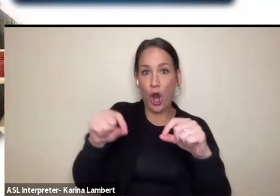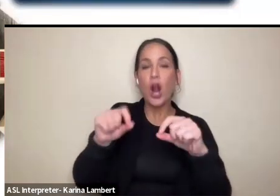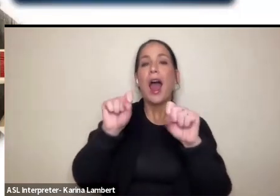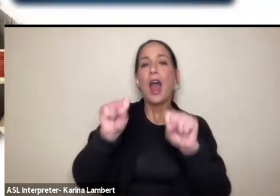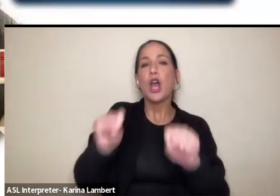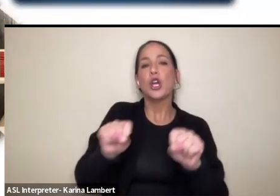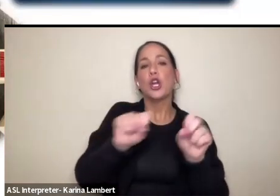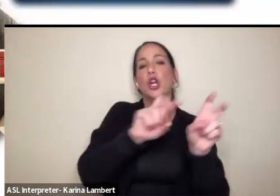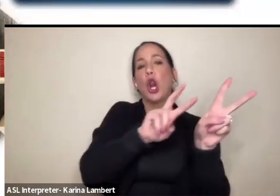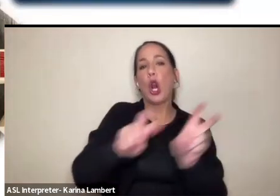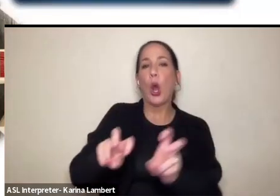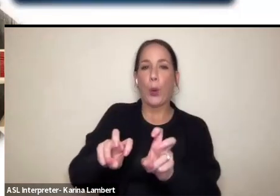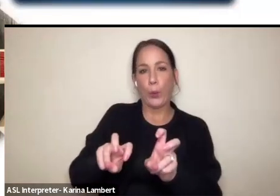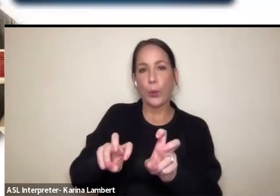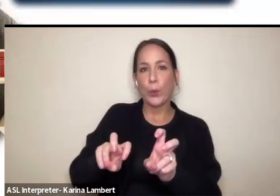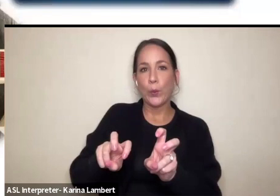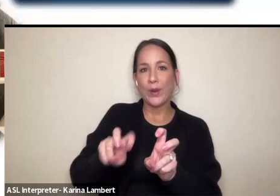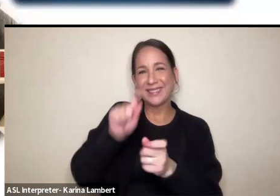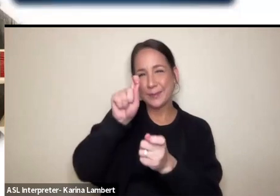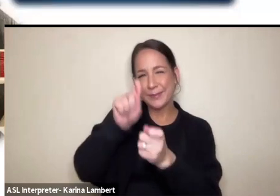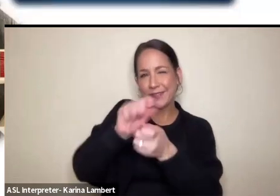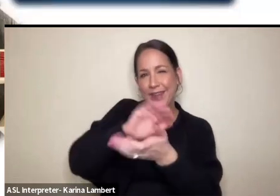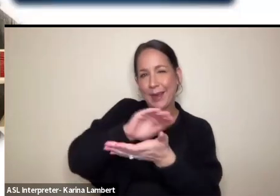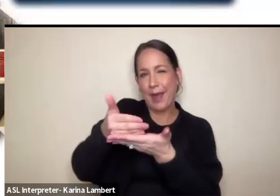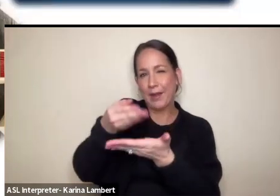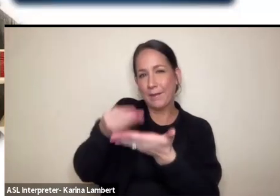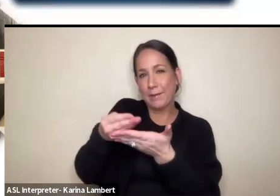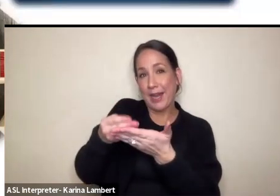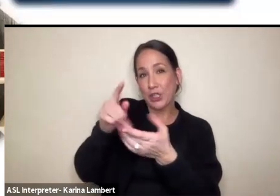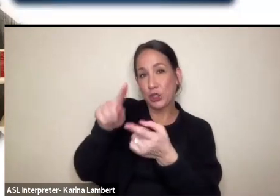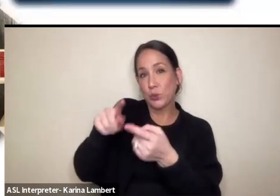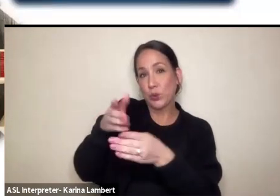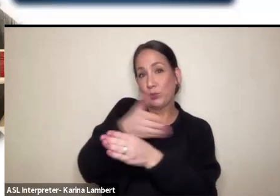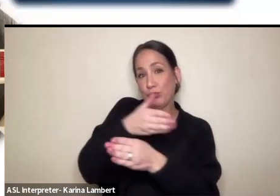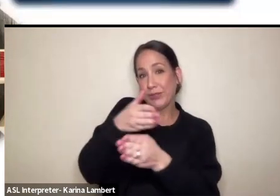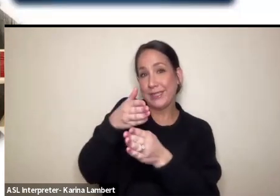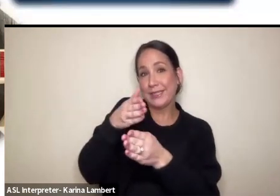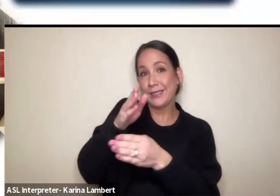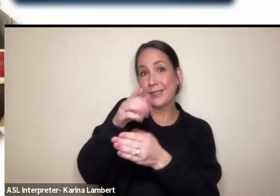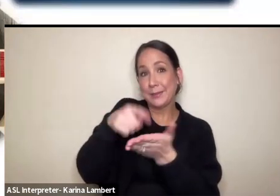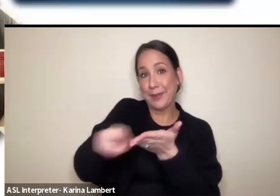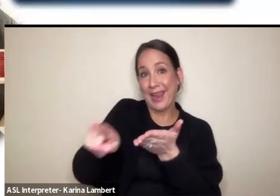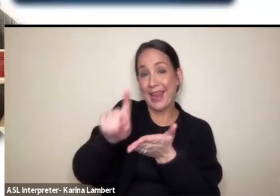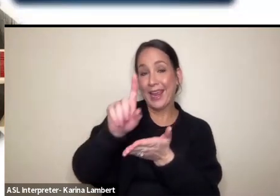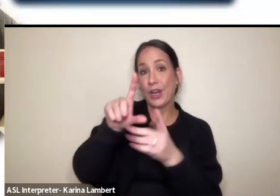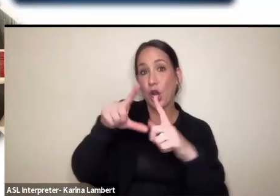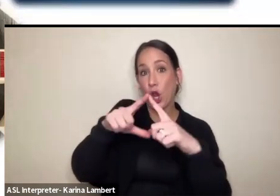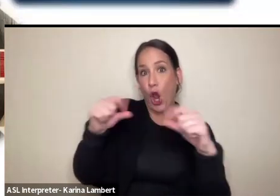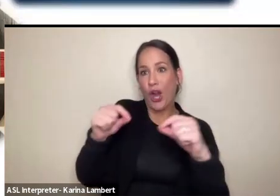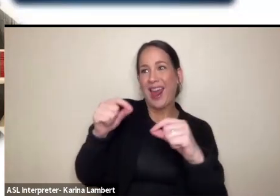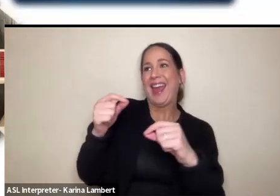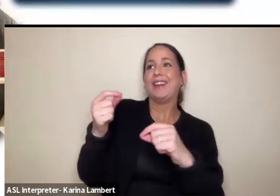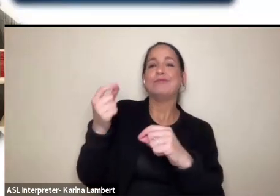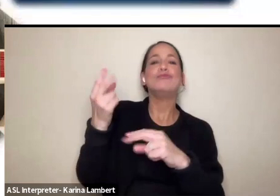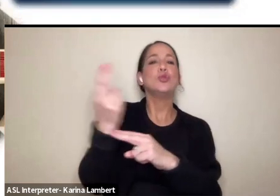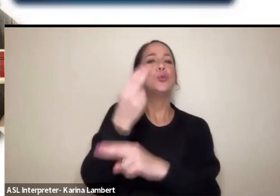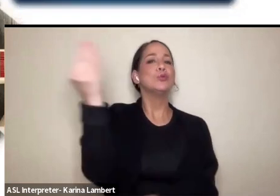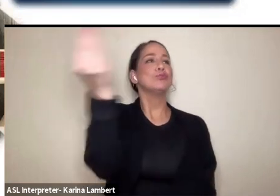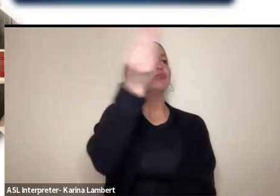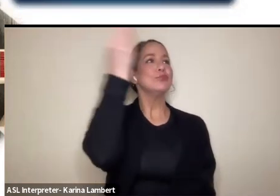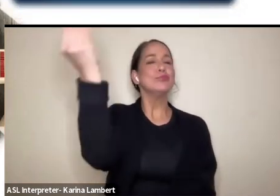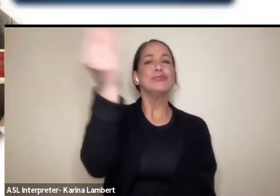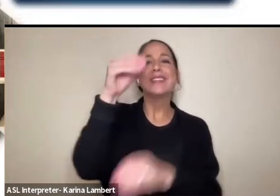ABLE onto the prepaid card. And then I was able to use that card online or in the community. So the next year I